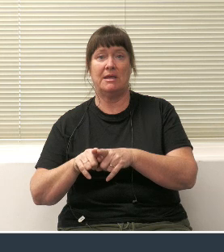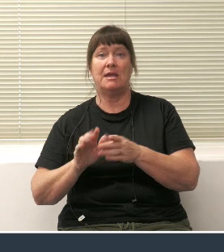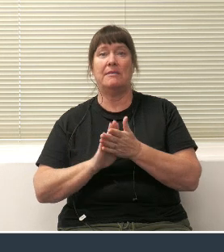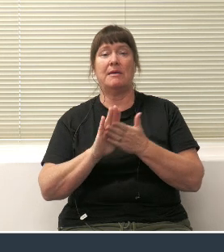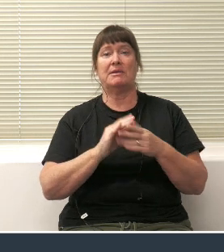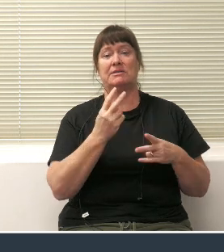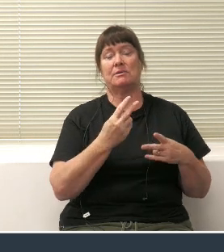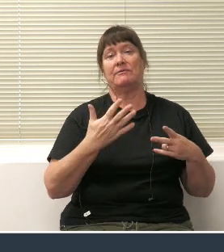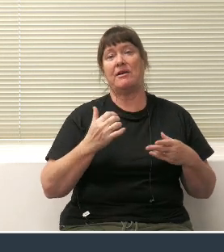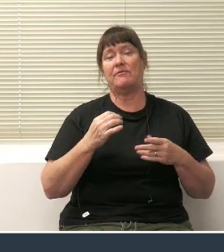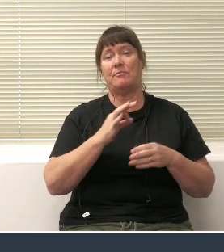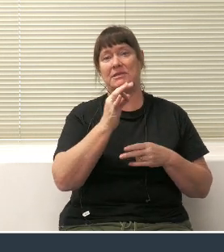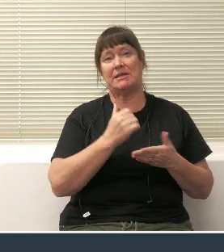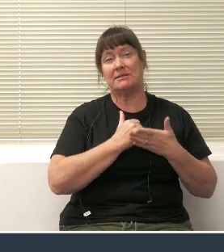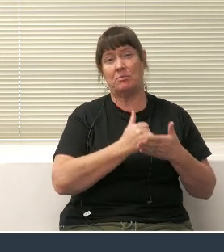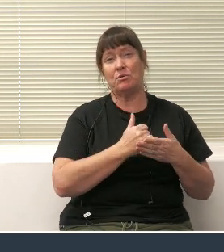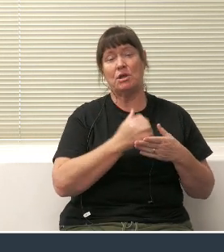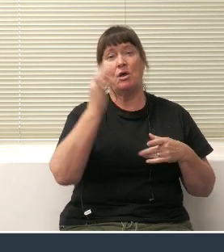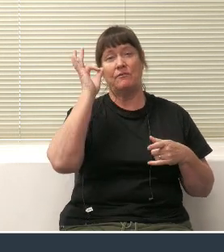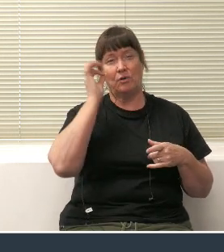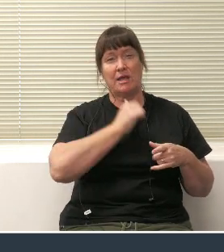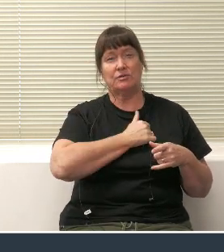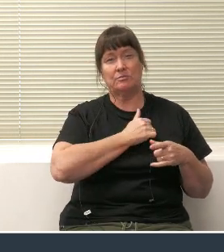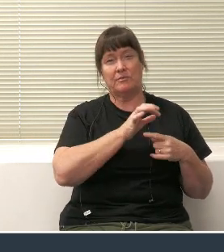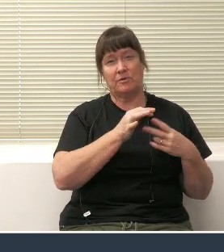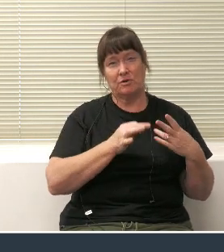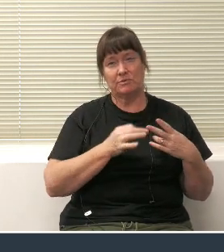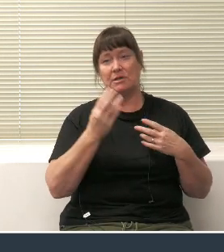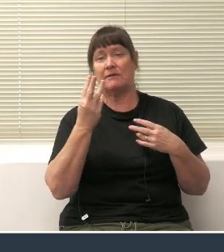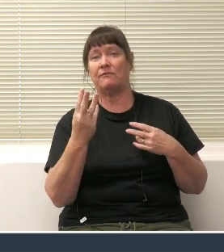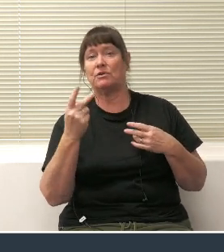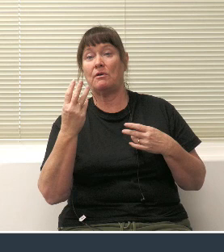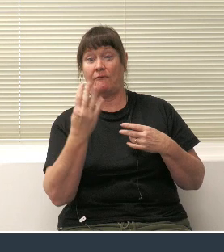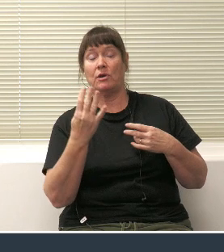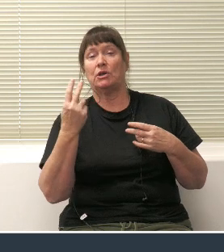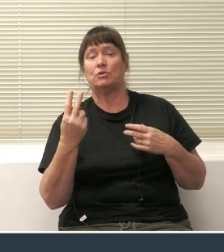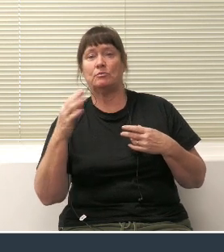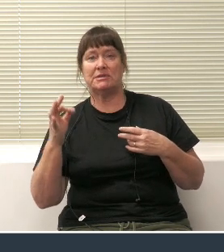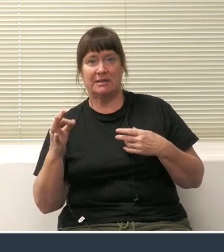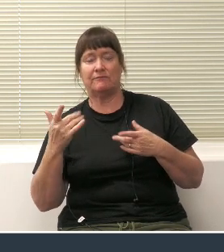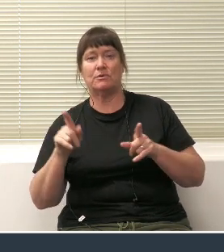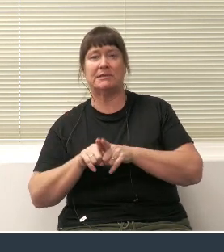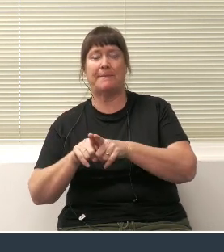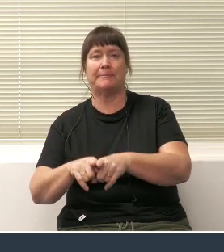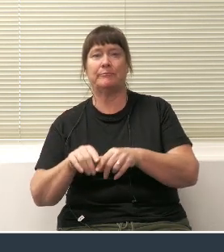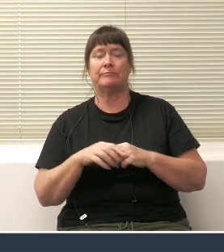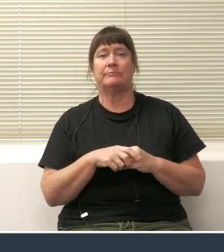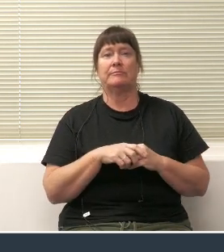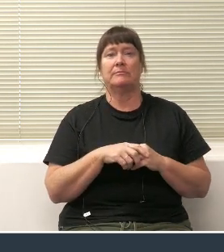to 25% support for council's preferred option and 42% support for the status quo.